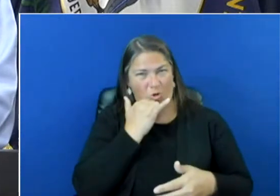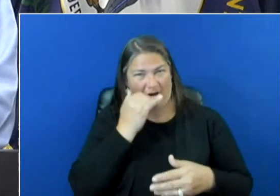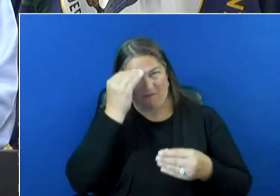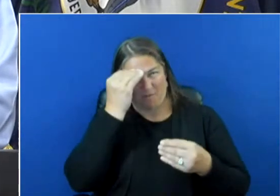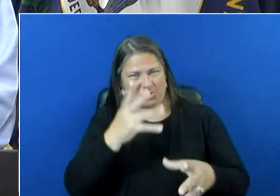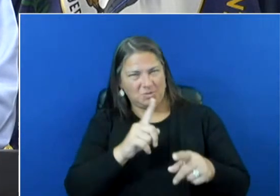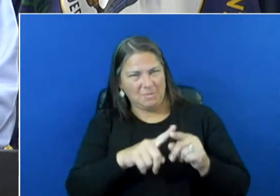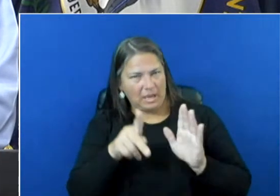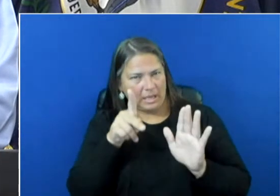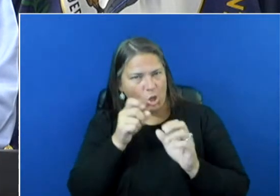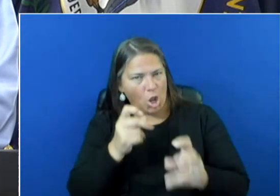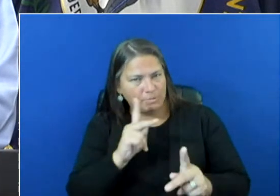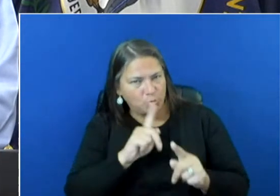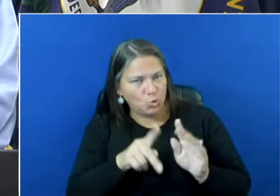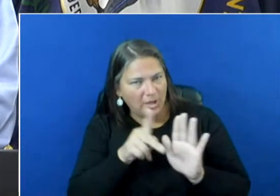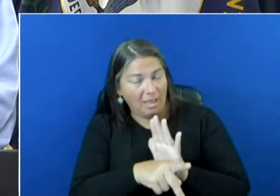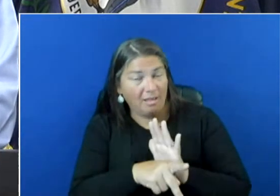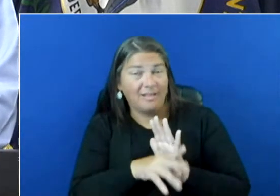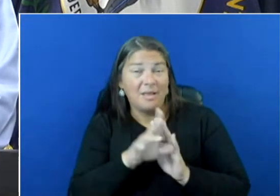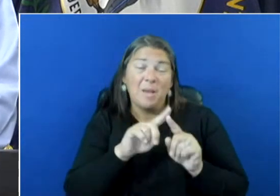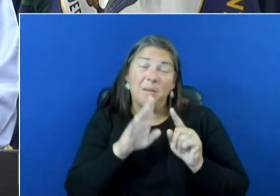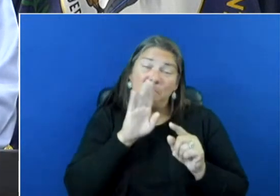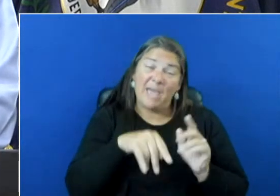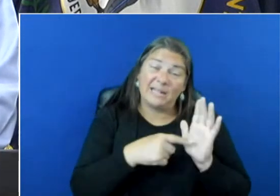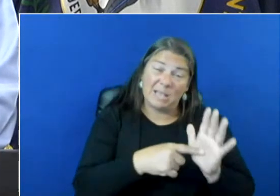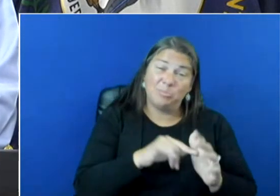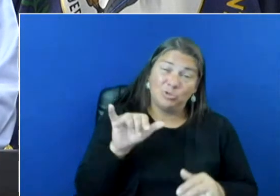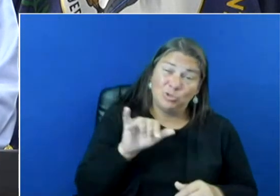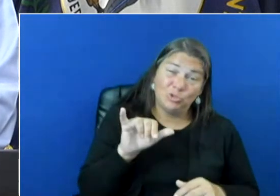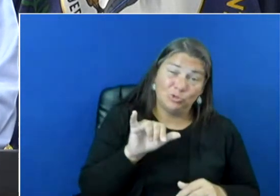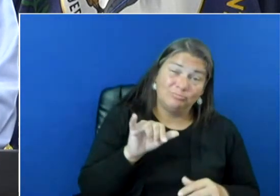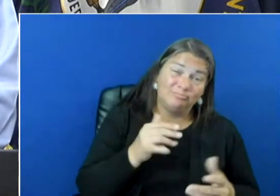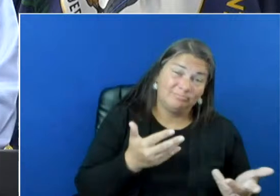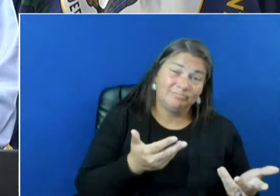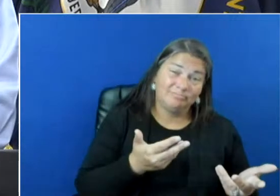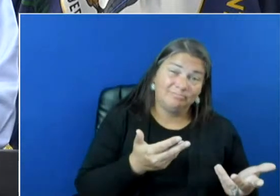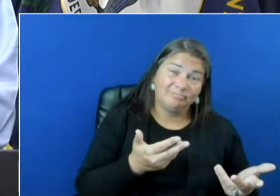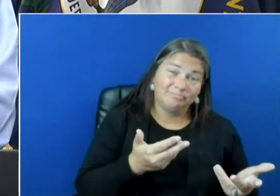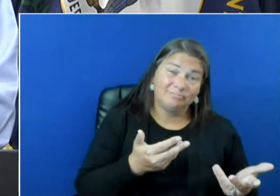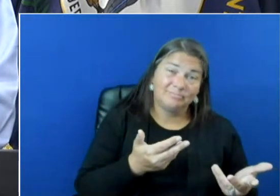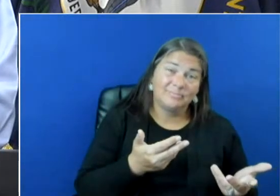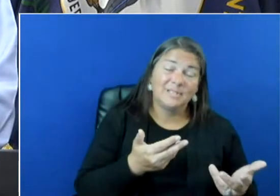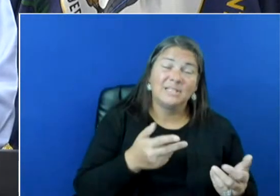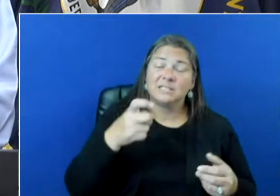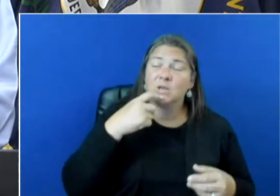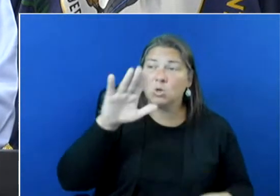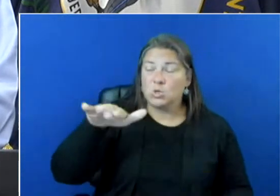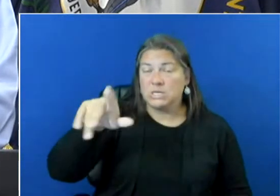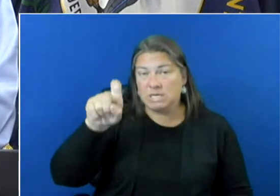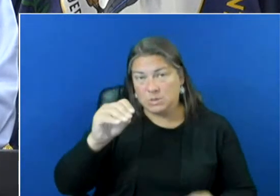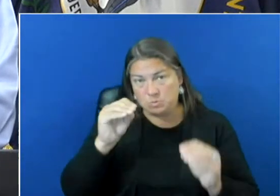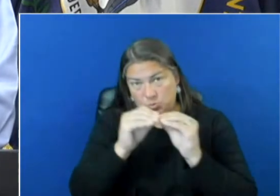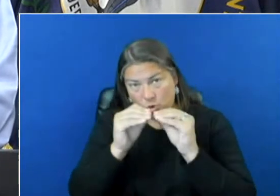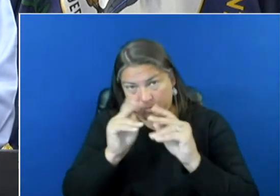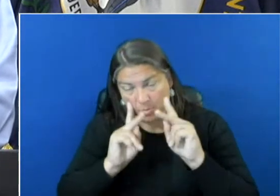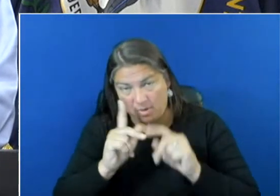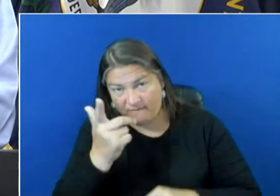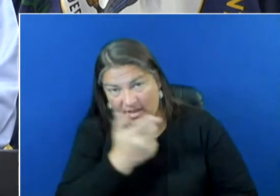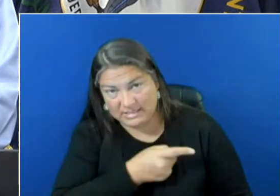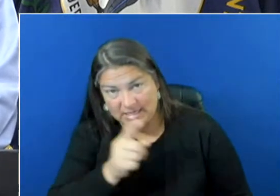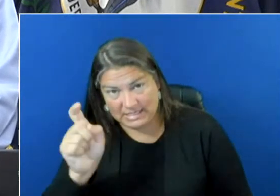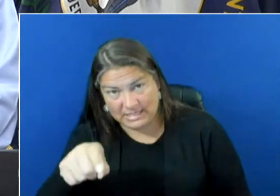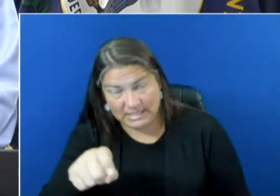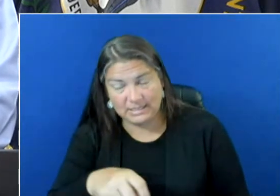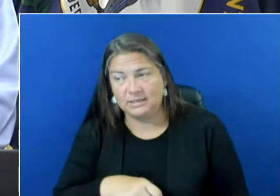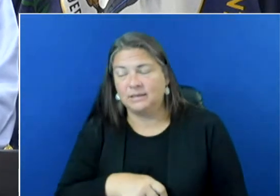too. Not being clear that we need to get more people vaccinated. Not talking about